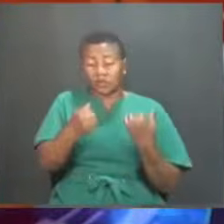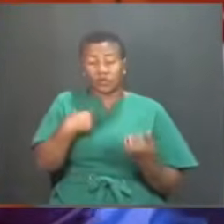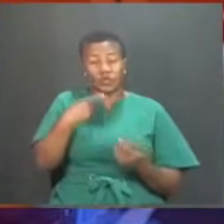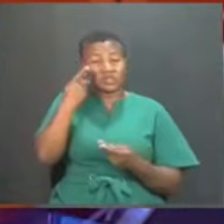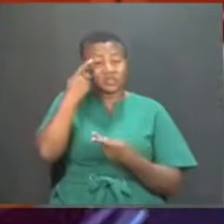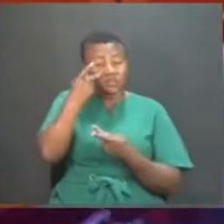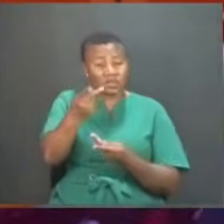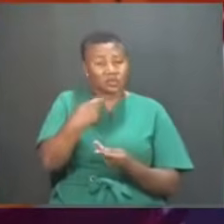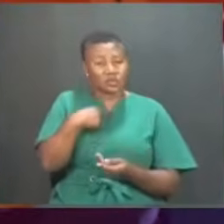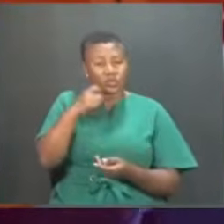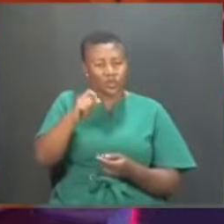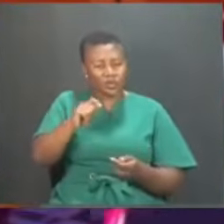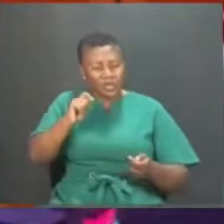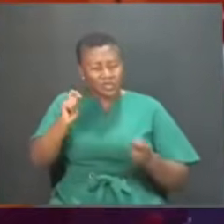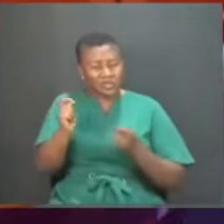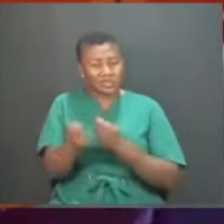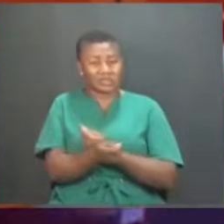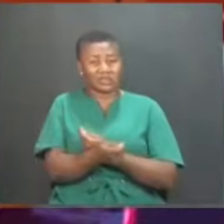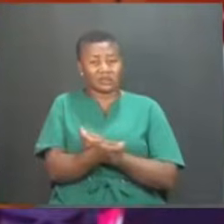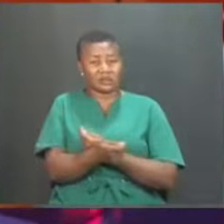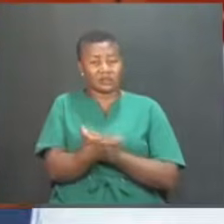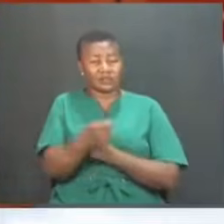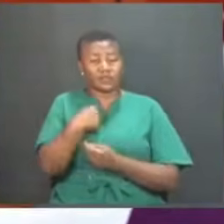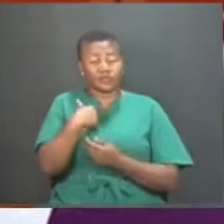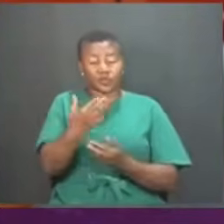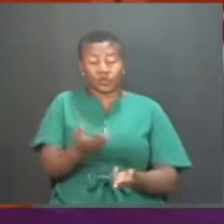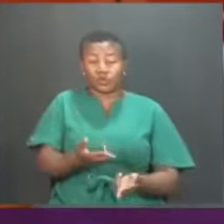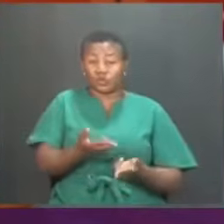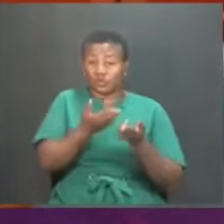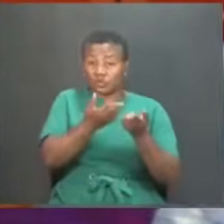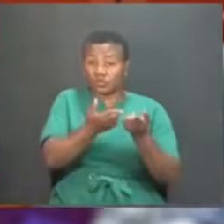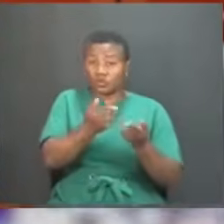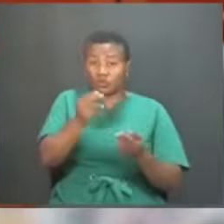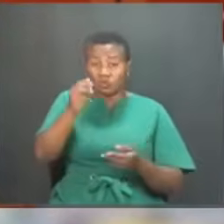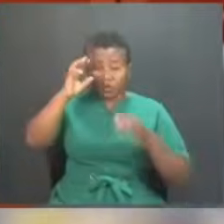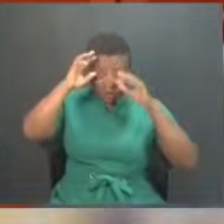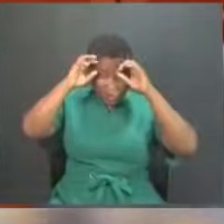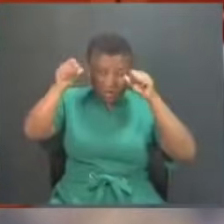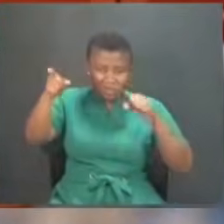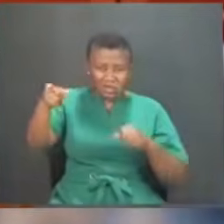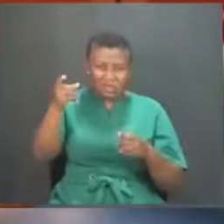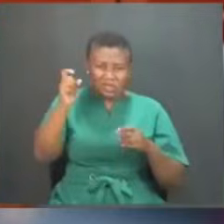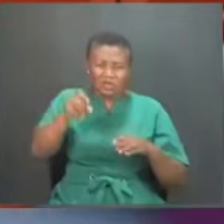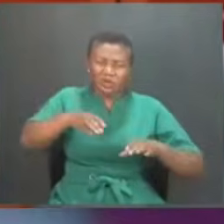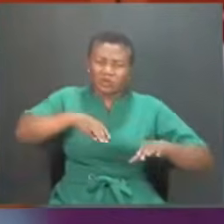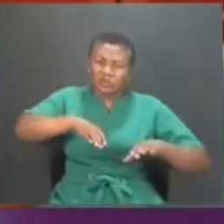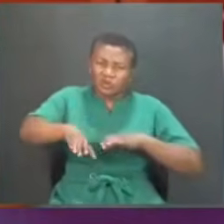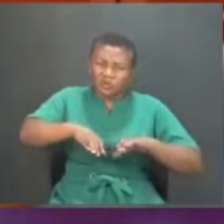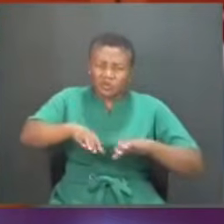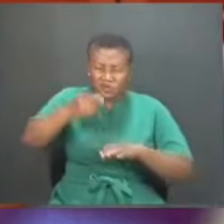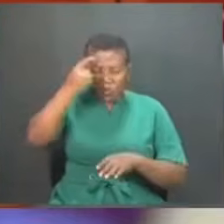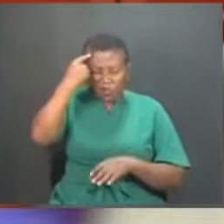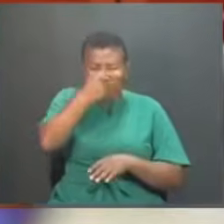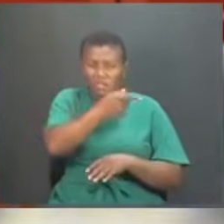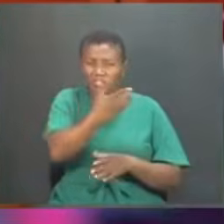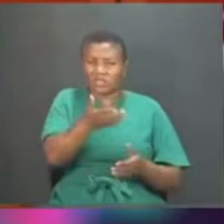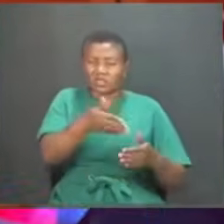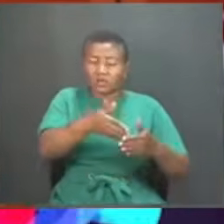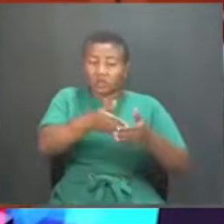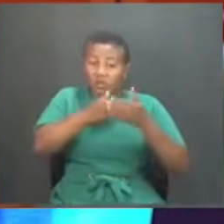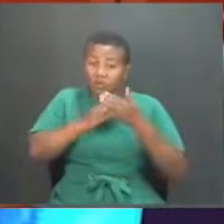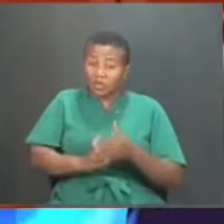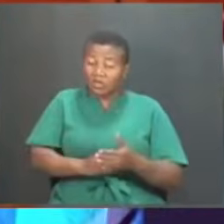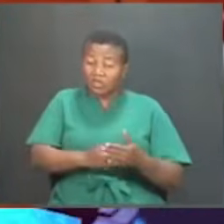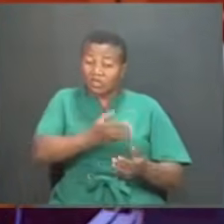point, I would like to request the President to take the bull by the horn, since he is the Commander-in-Chief of the Armed